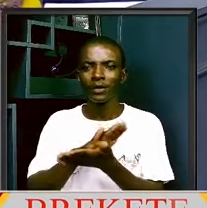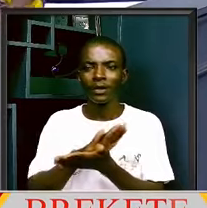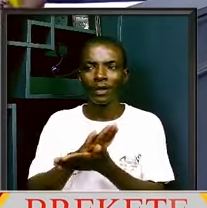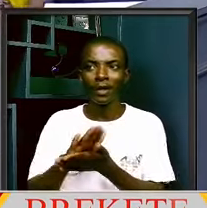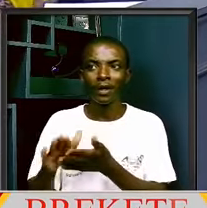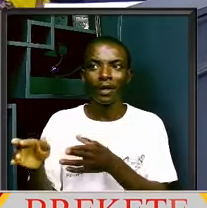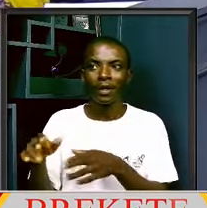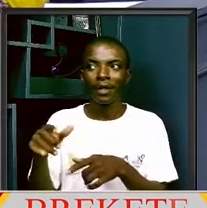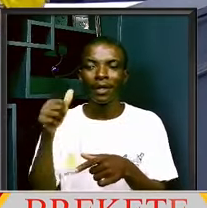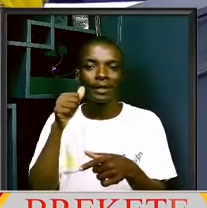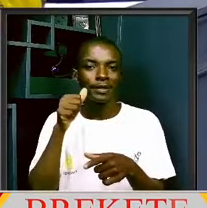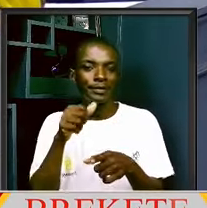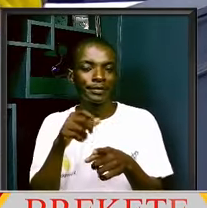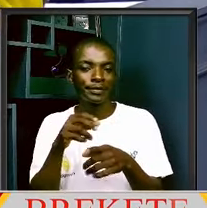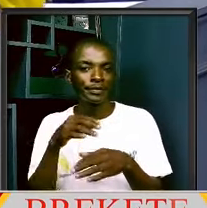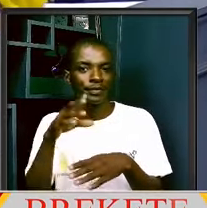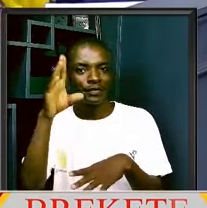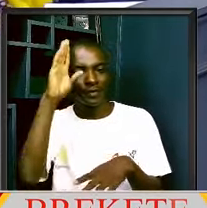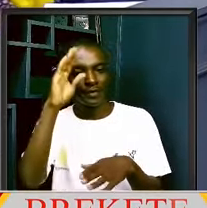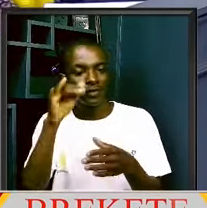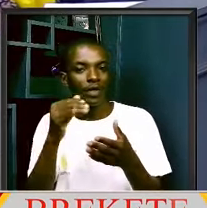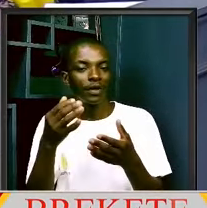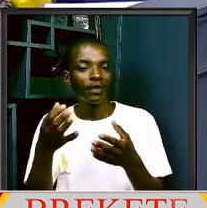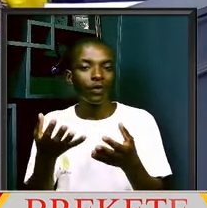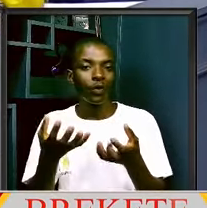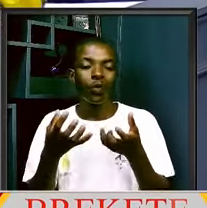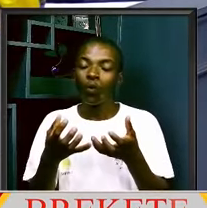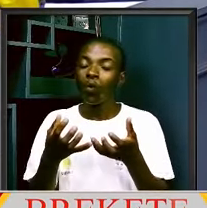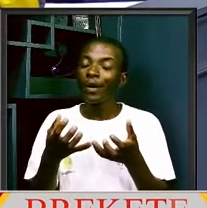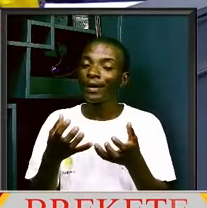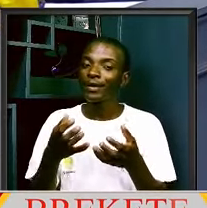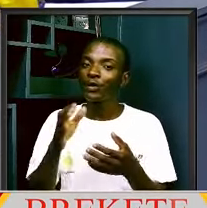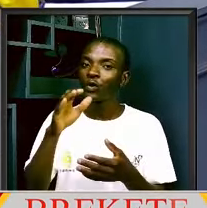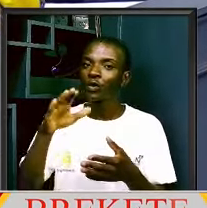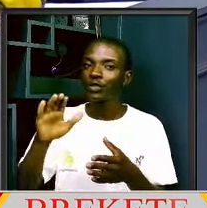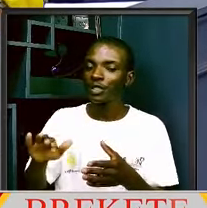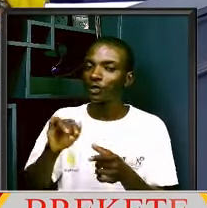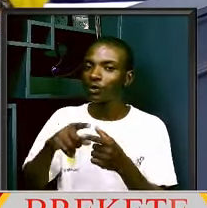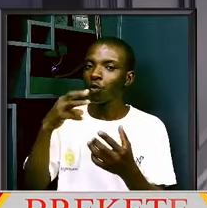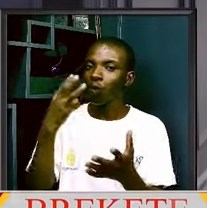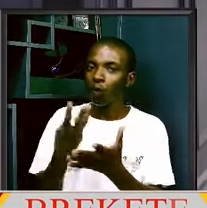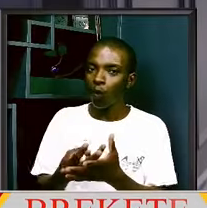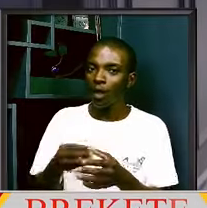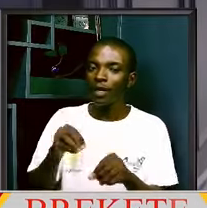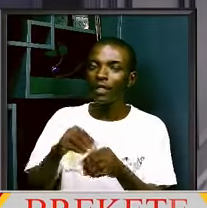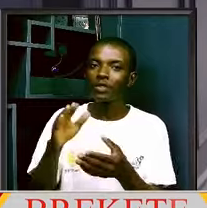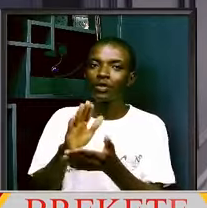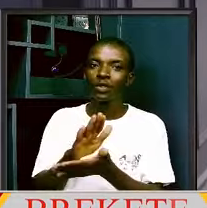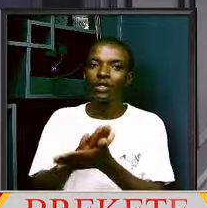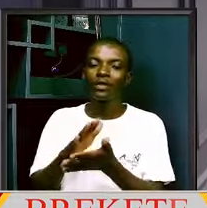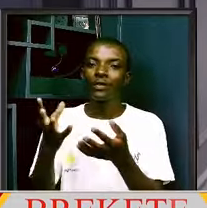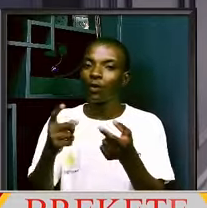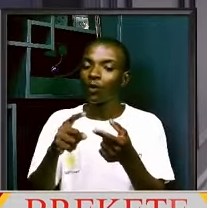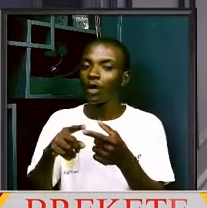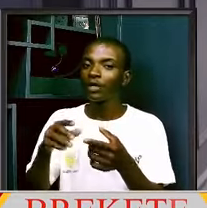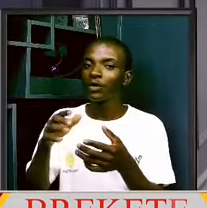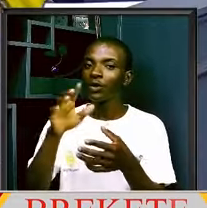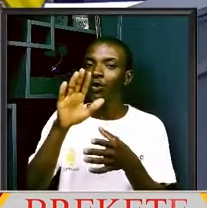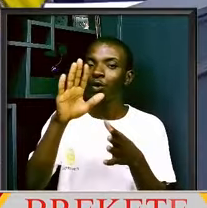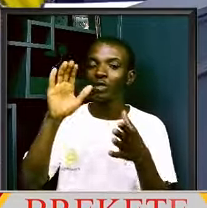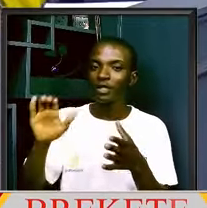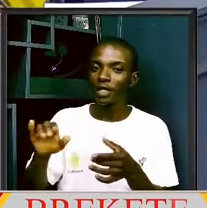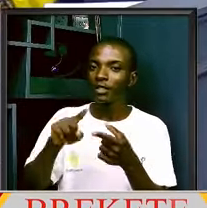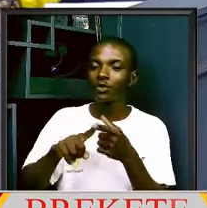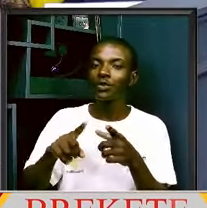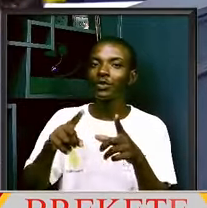and gentlemen, if you want make your pikin do well for school, if you want make your pikin pass